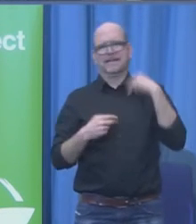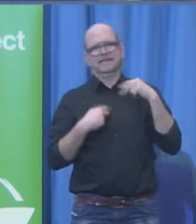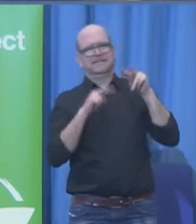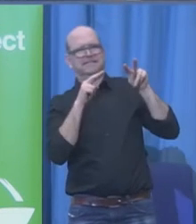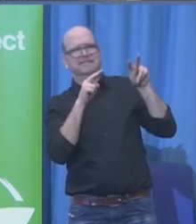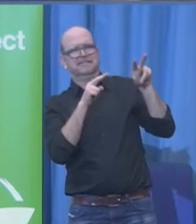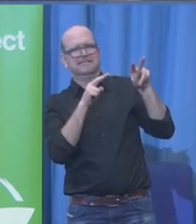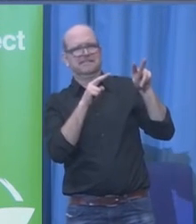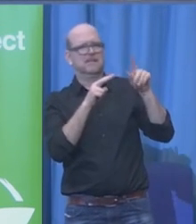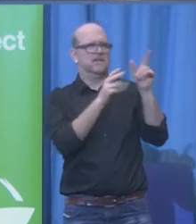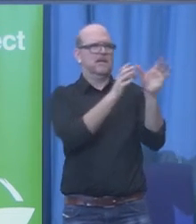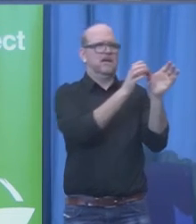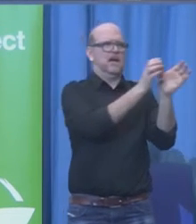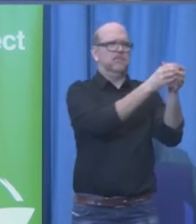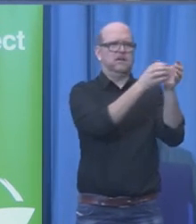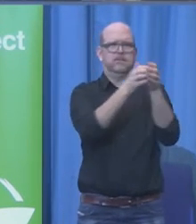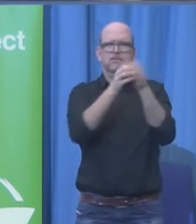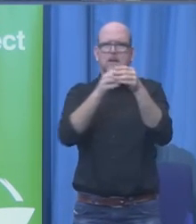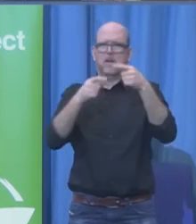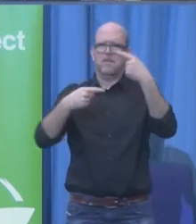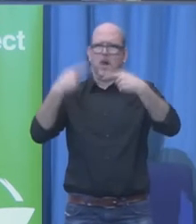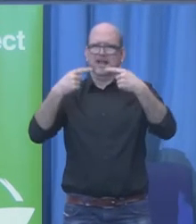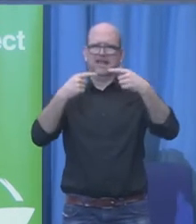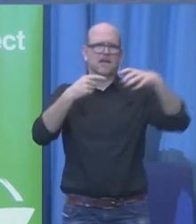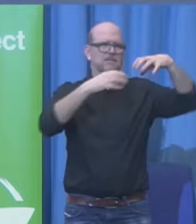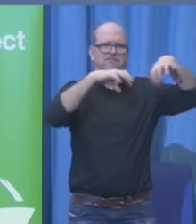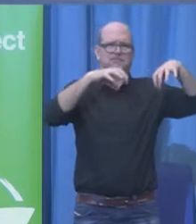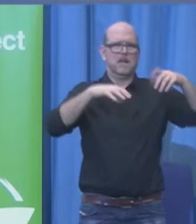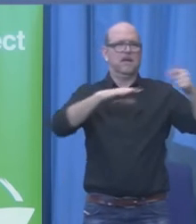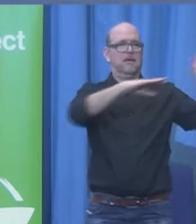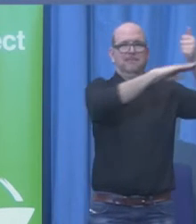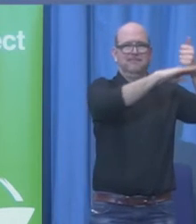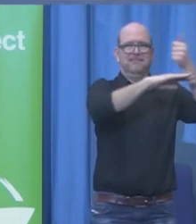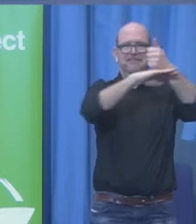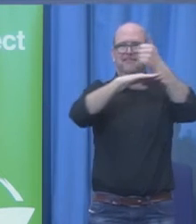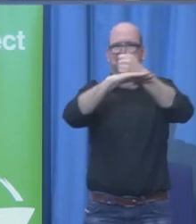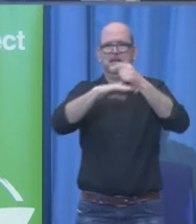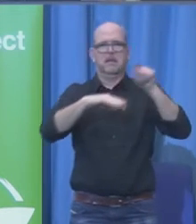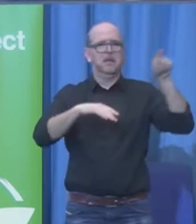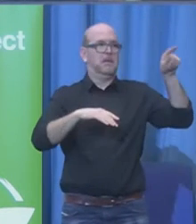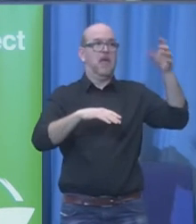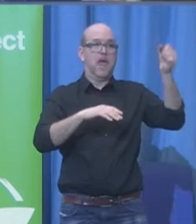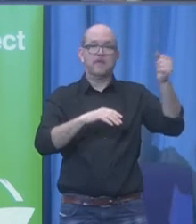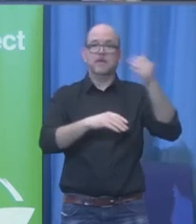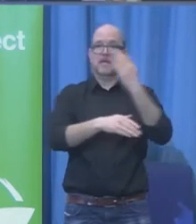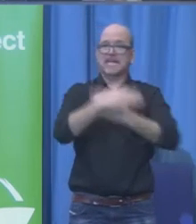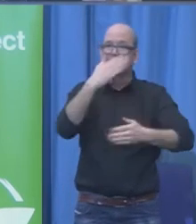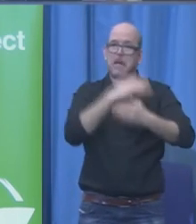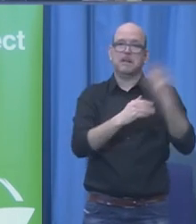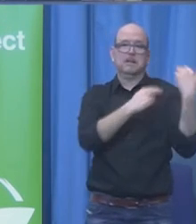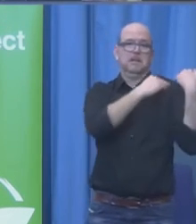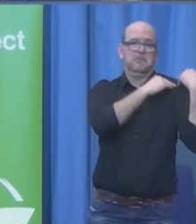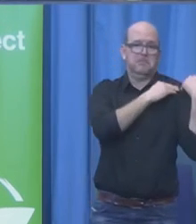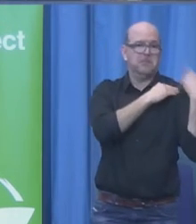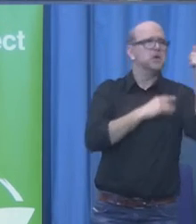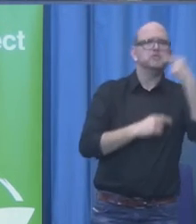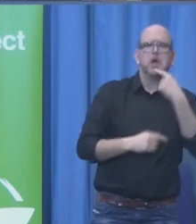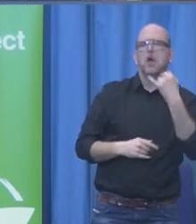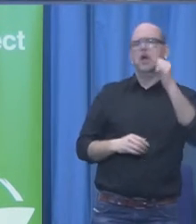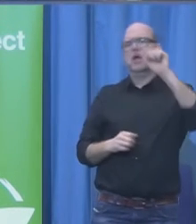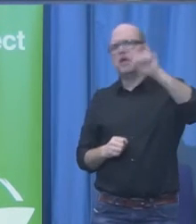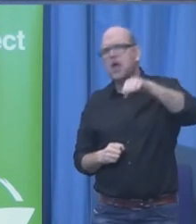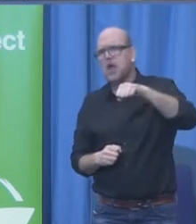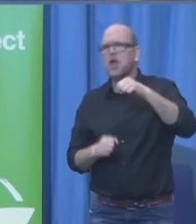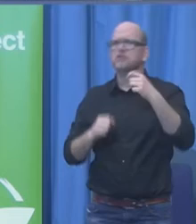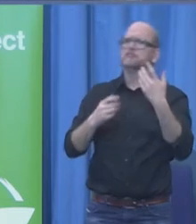with specific responsibilities for disabilities. It's taken that minister some time to get used to this role and